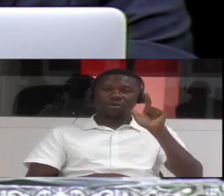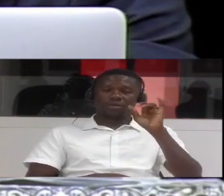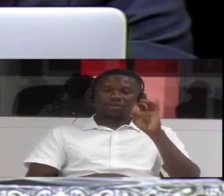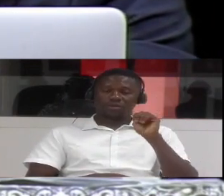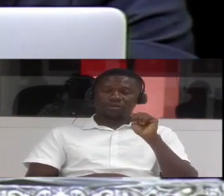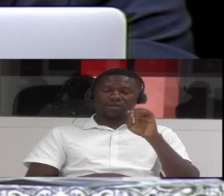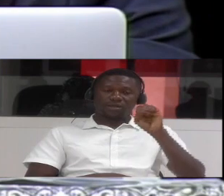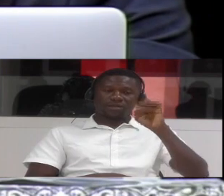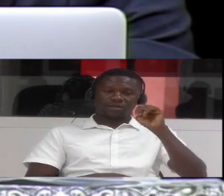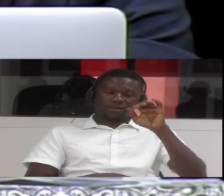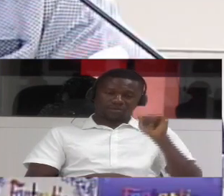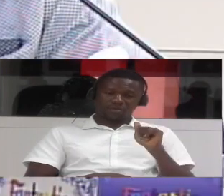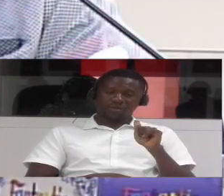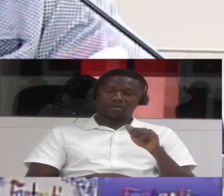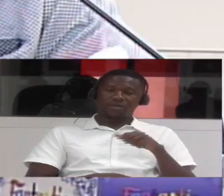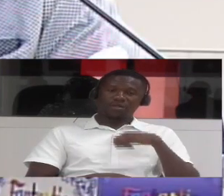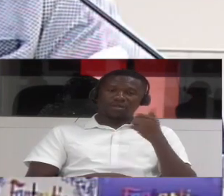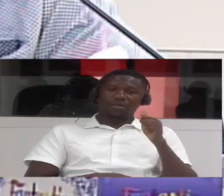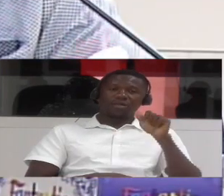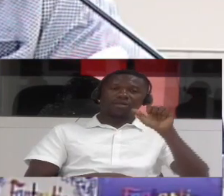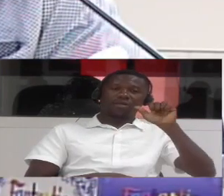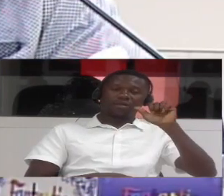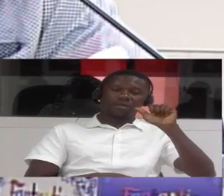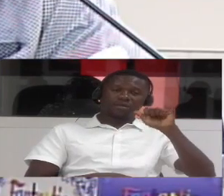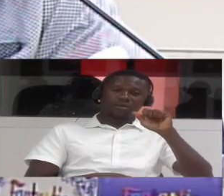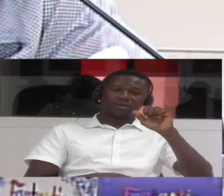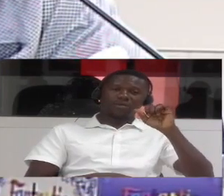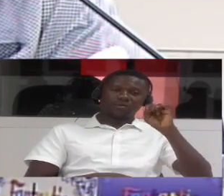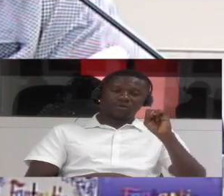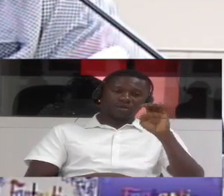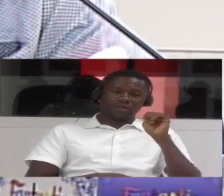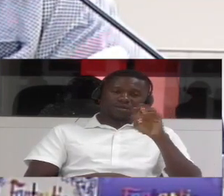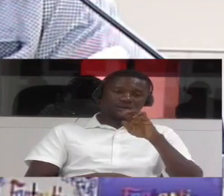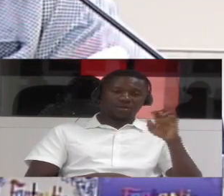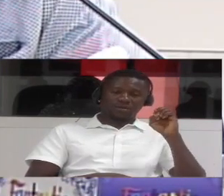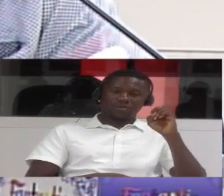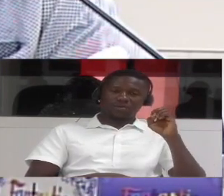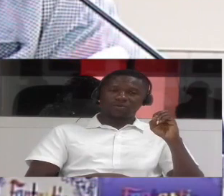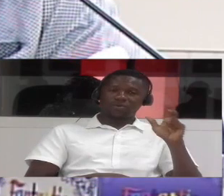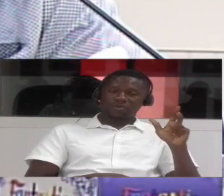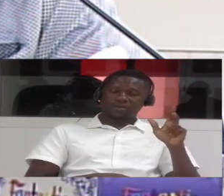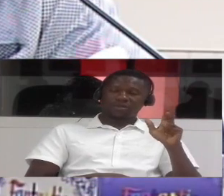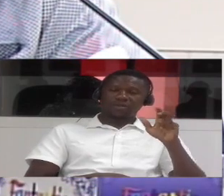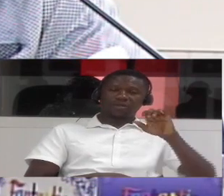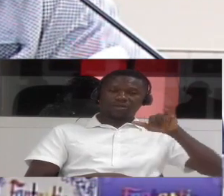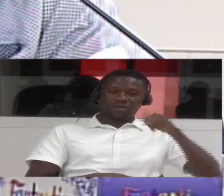Haidara, they were taken to the Serious Crimes Unit and questioned in